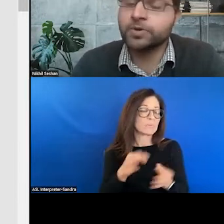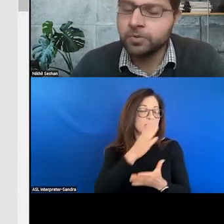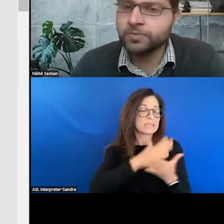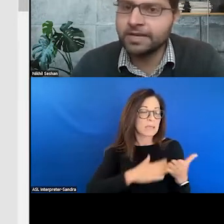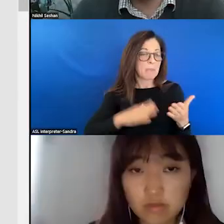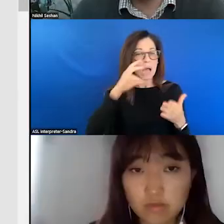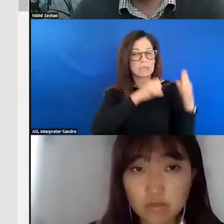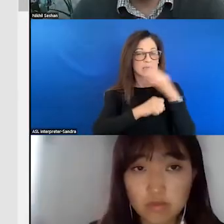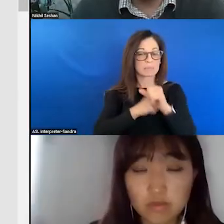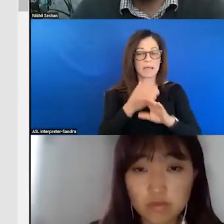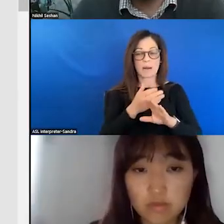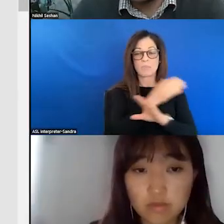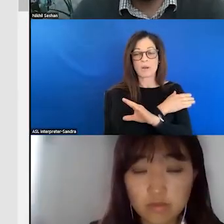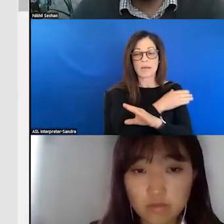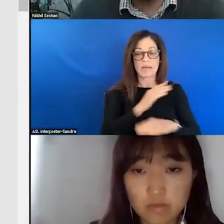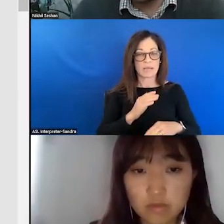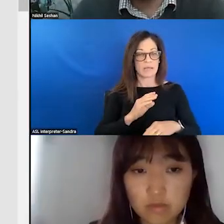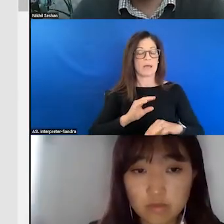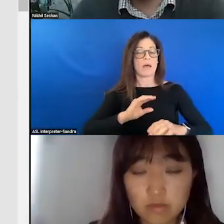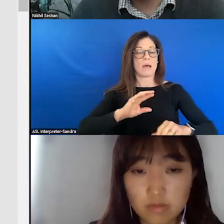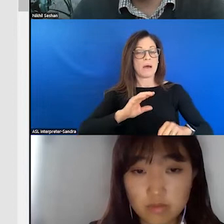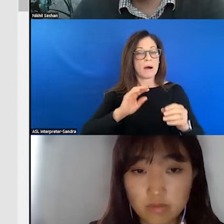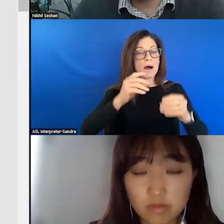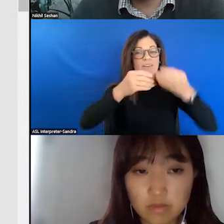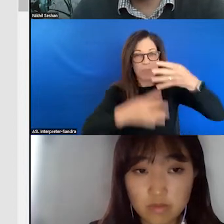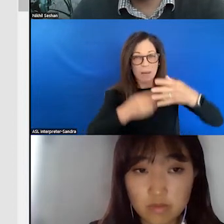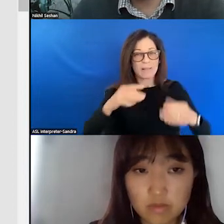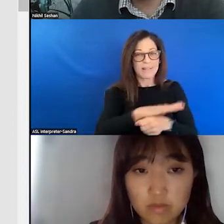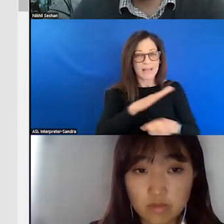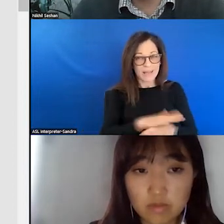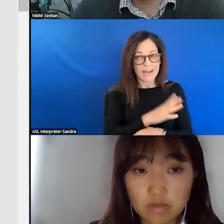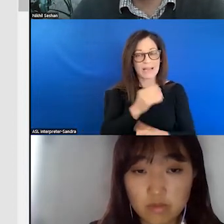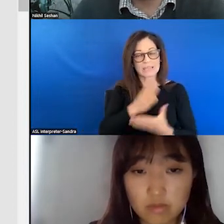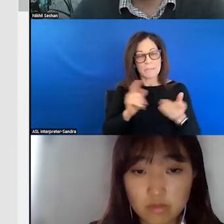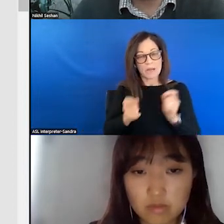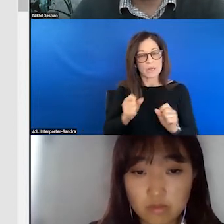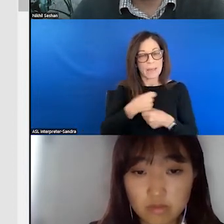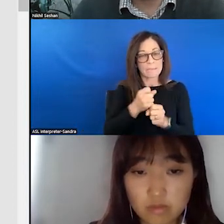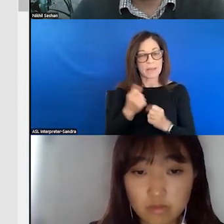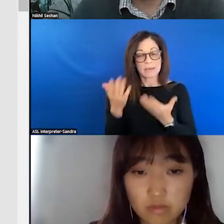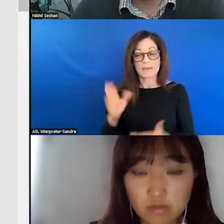that are pre-populated, how you can change them, and some of the modifications that you can make to this.